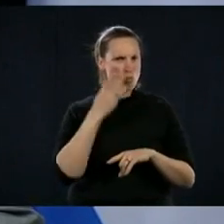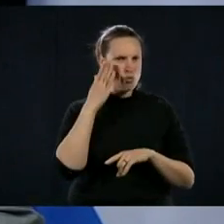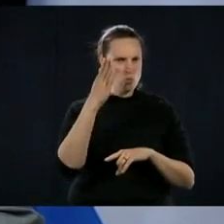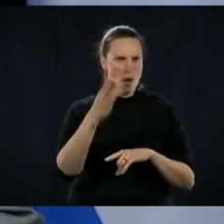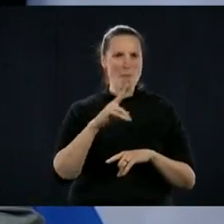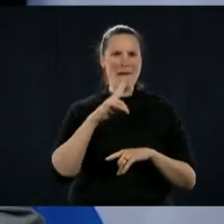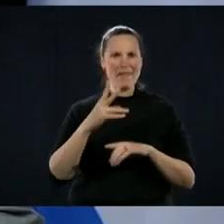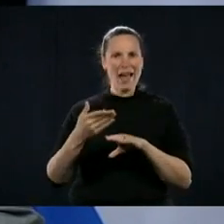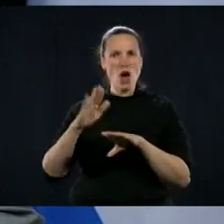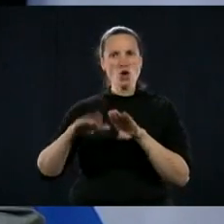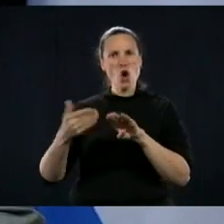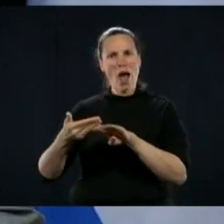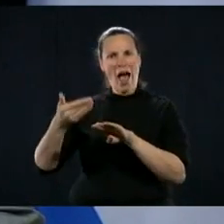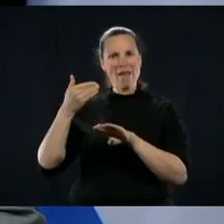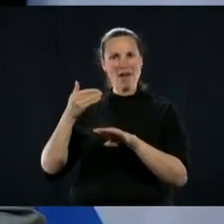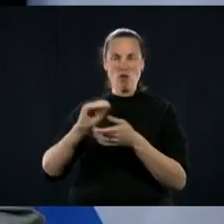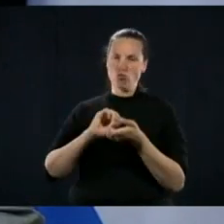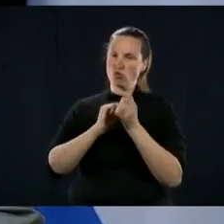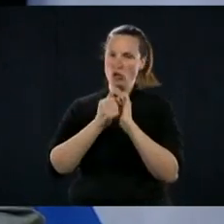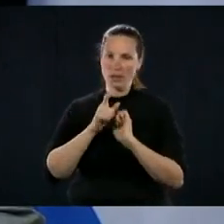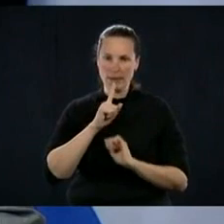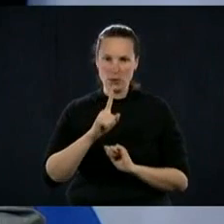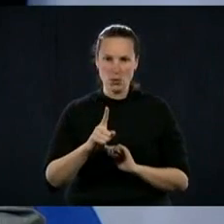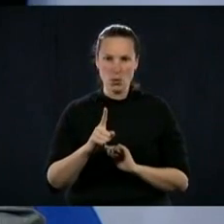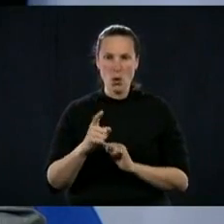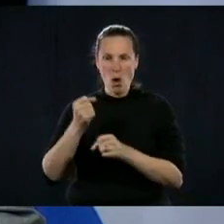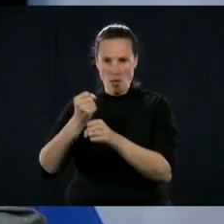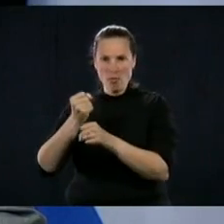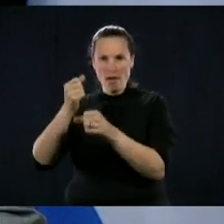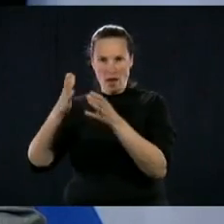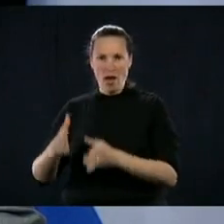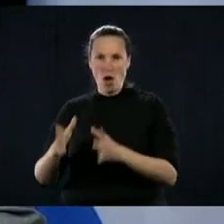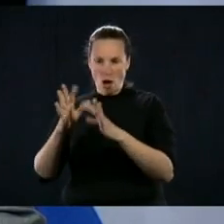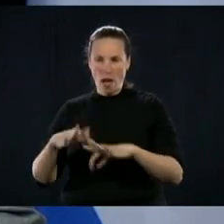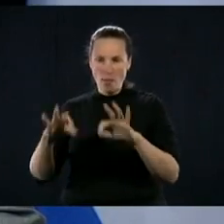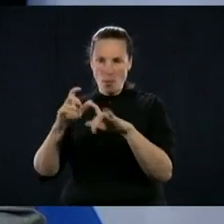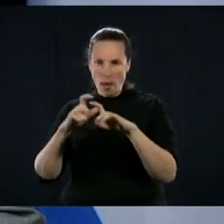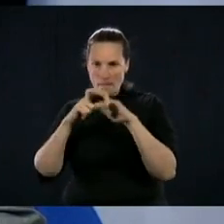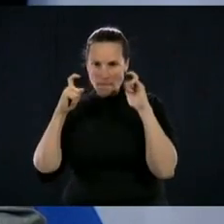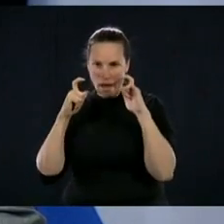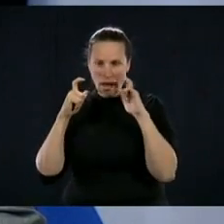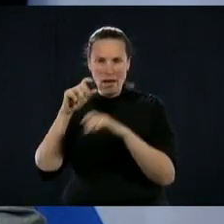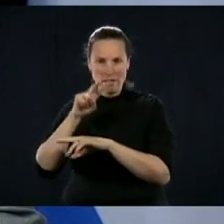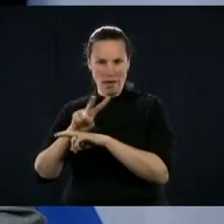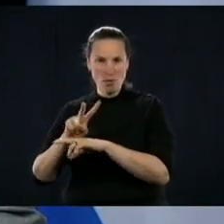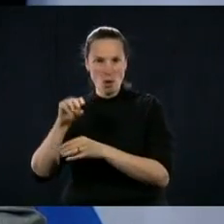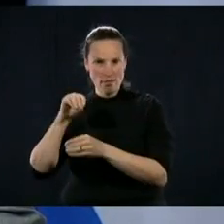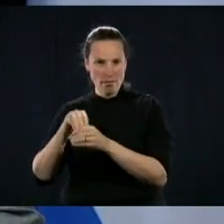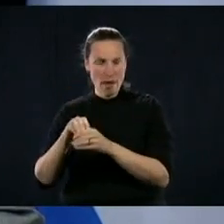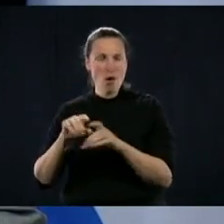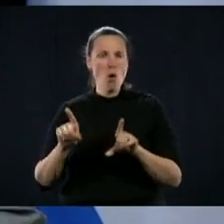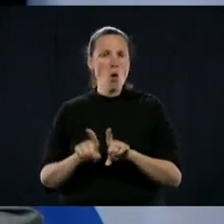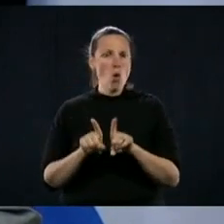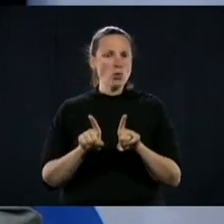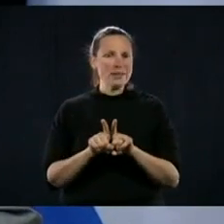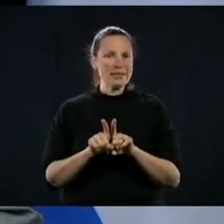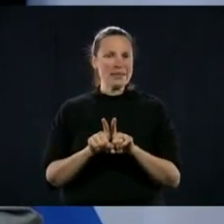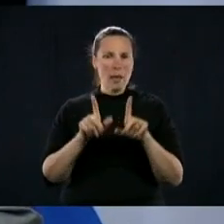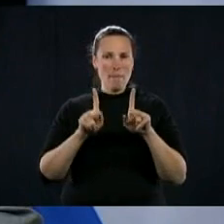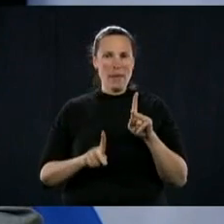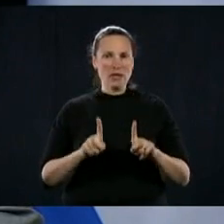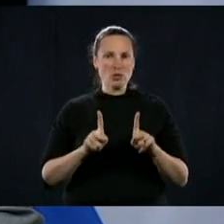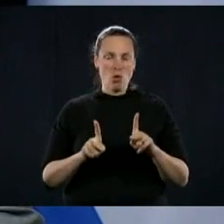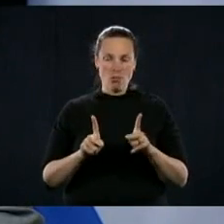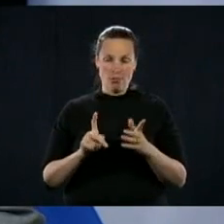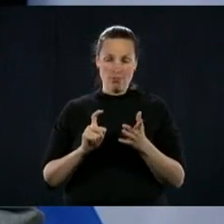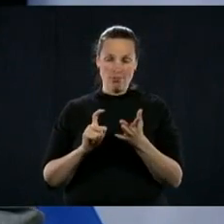and daycares, it won't be the same processes that we had before. Workers are going to be wearing masks. We also have to understand